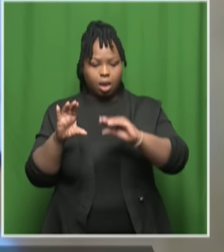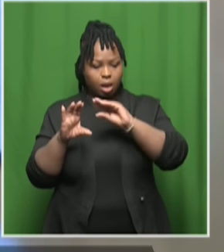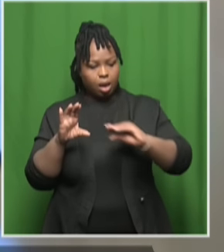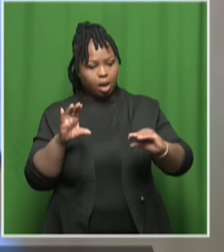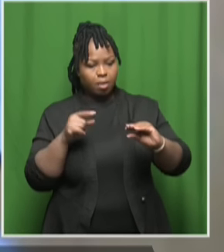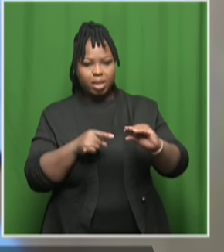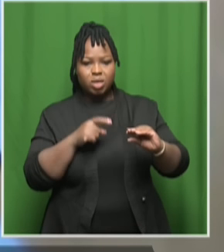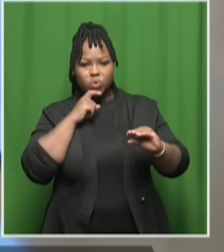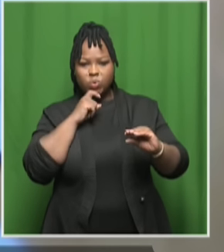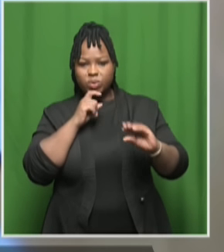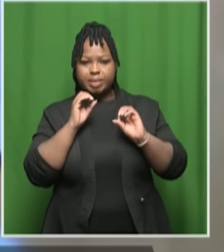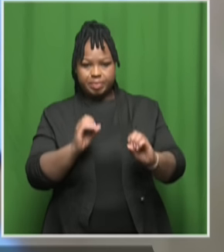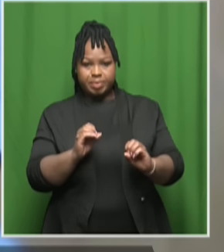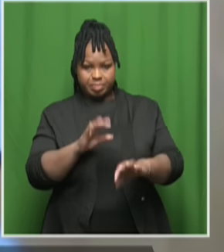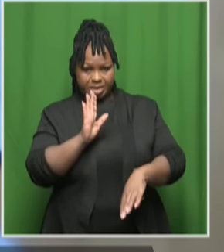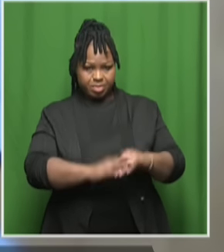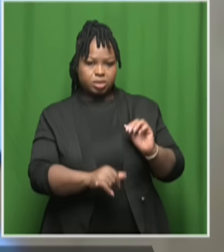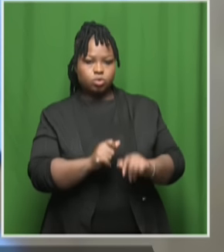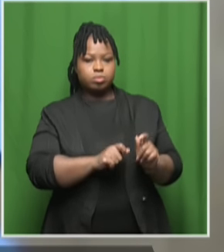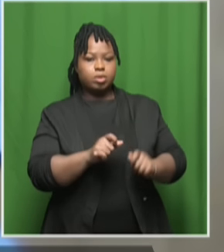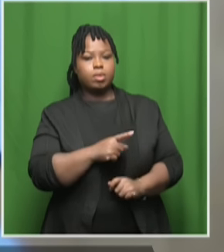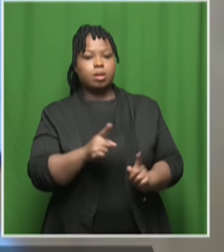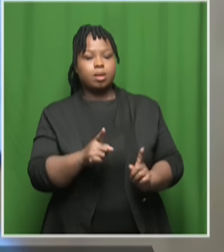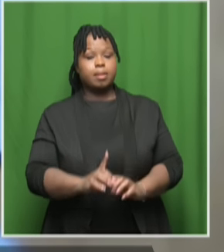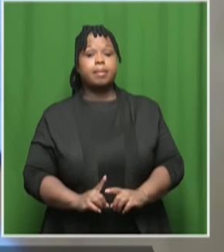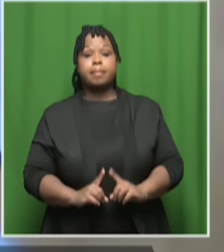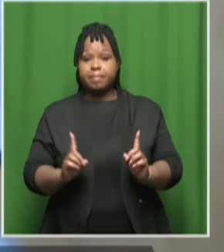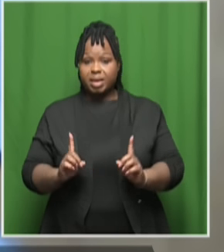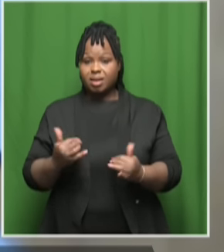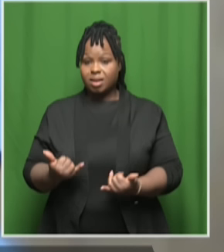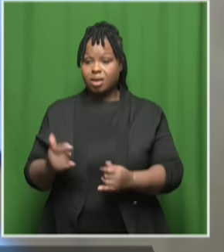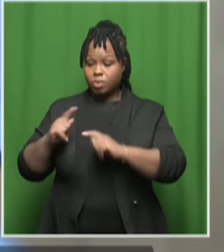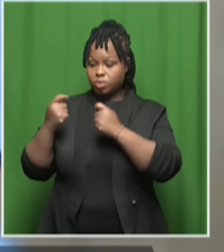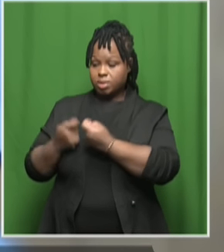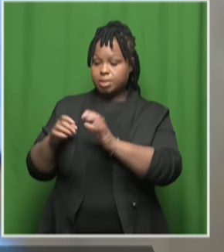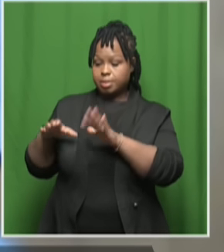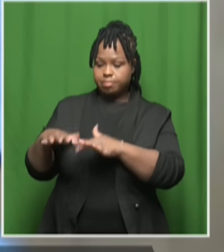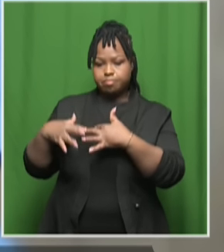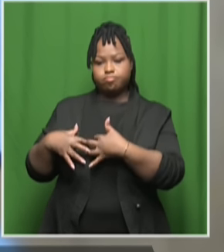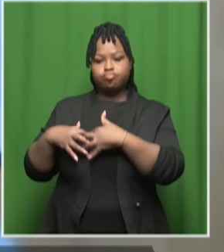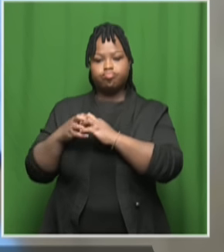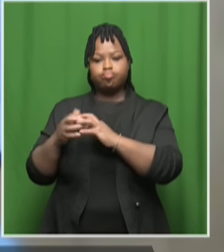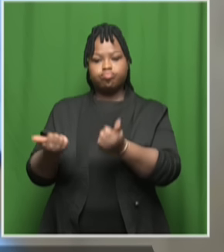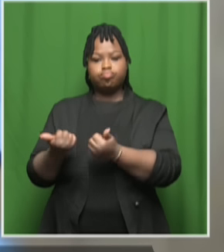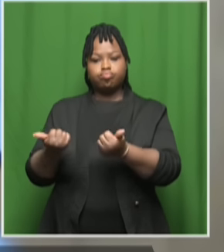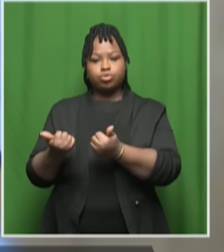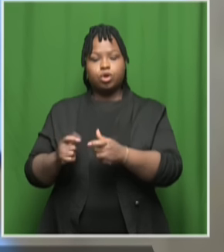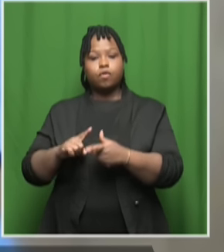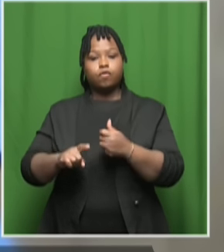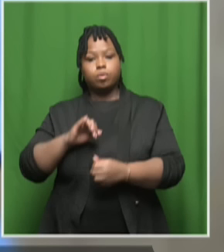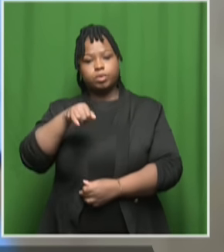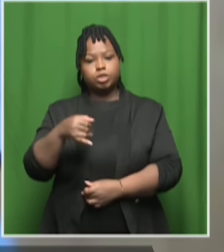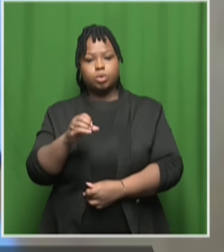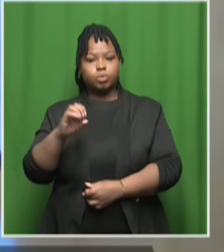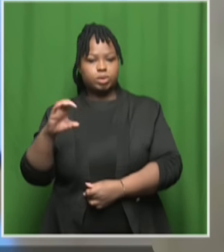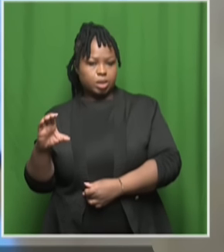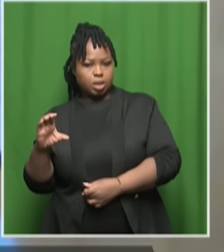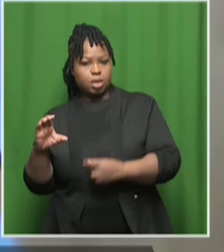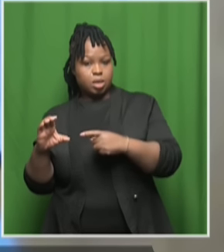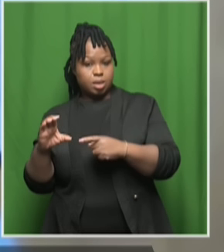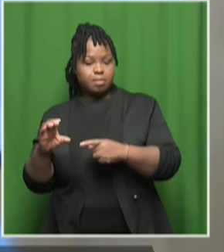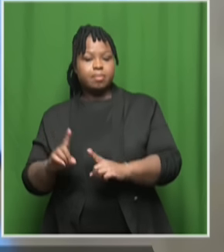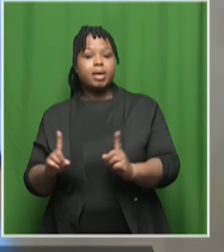from province or national. But there is an integrated team working on this now from the job side. And as soon as